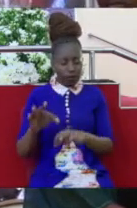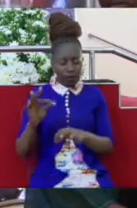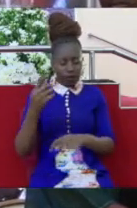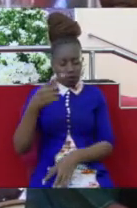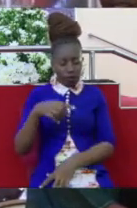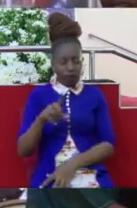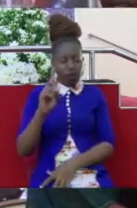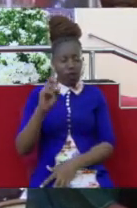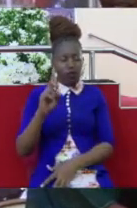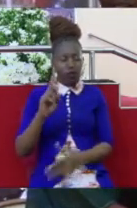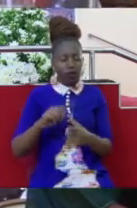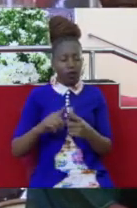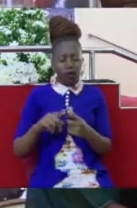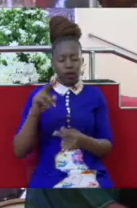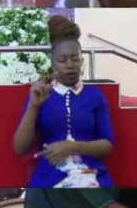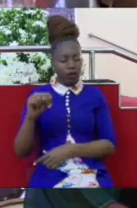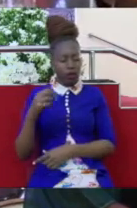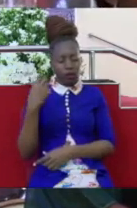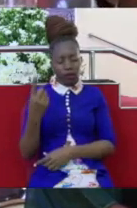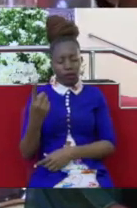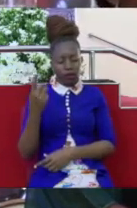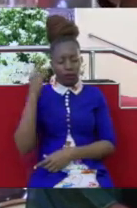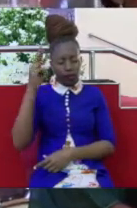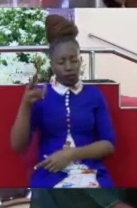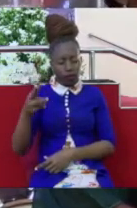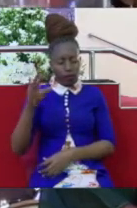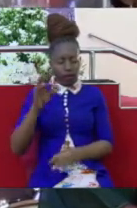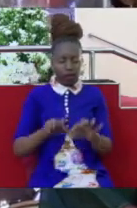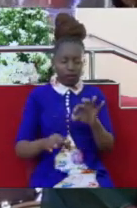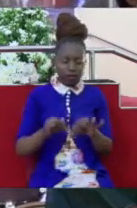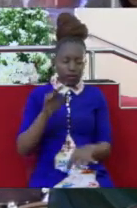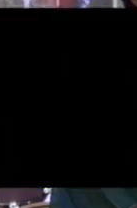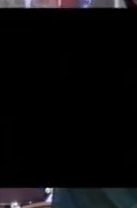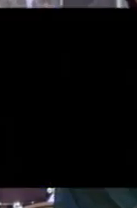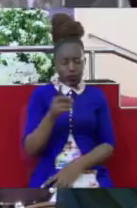Now, what you're telling me is that you're above this.